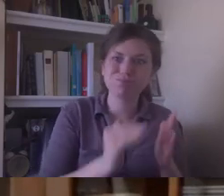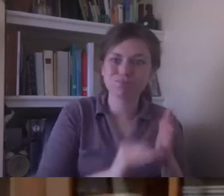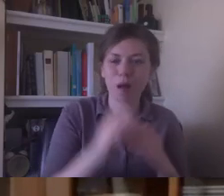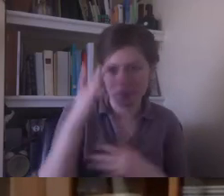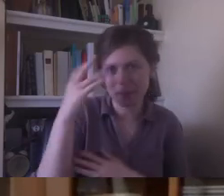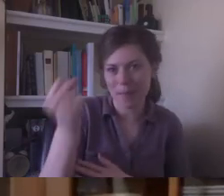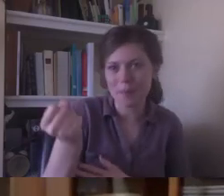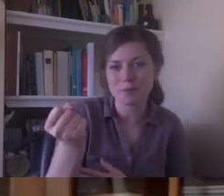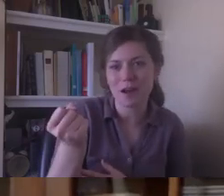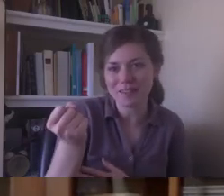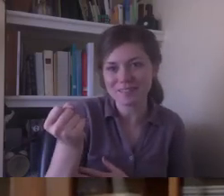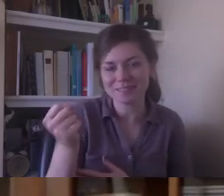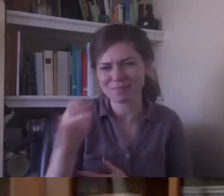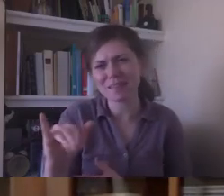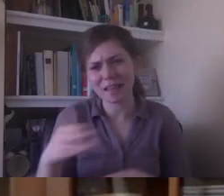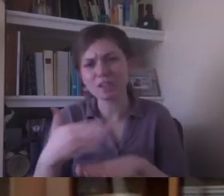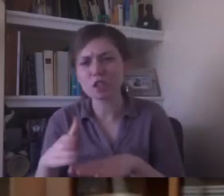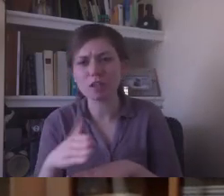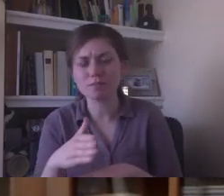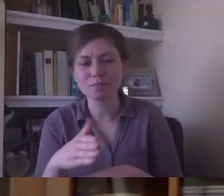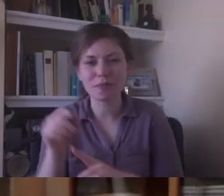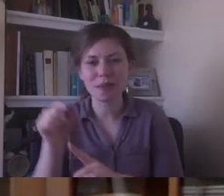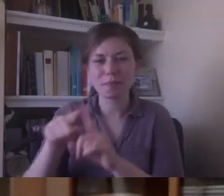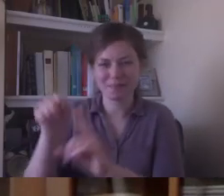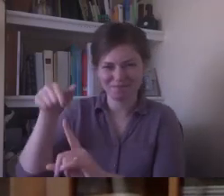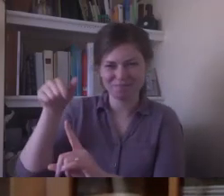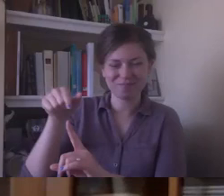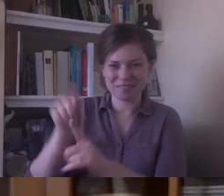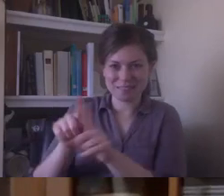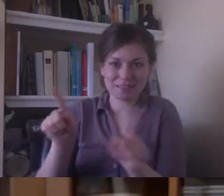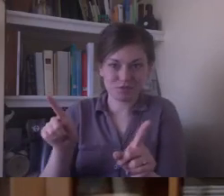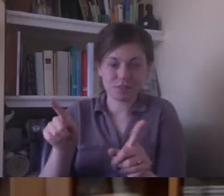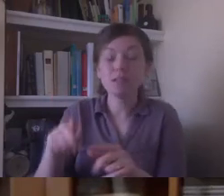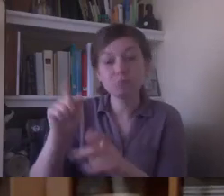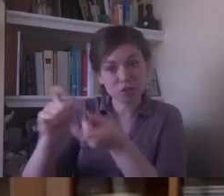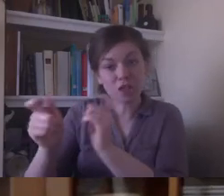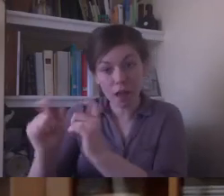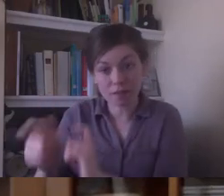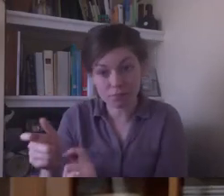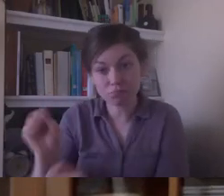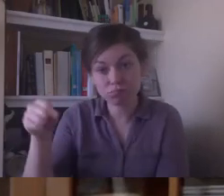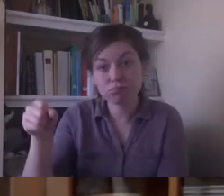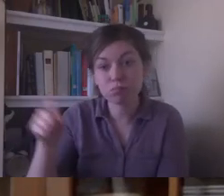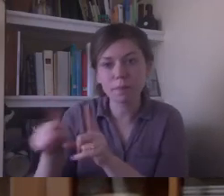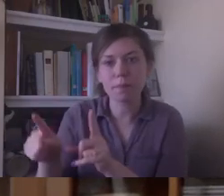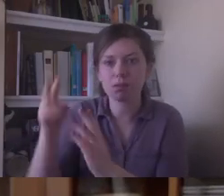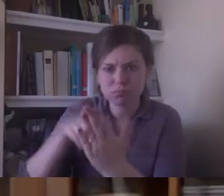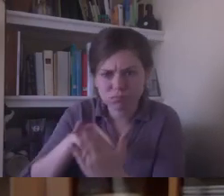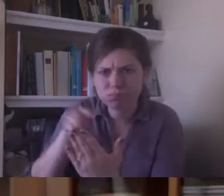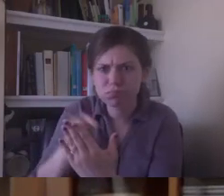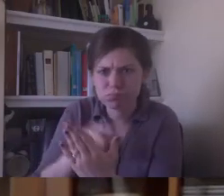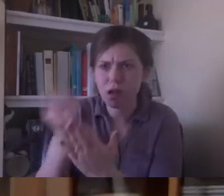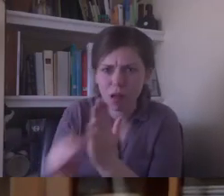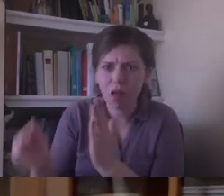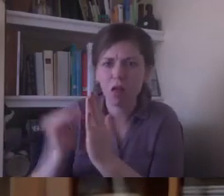heart, same thing. Story in prose is not quite the same. I mean, you do have to edit it a lot, but you don't have to reread every line